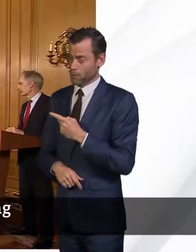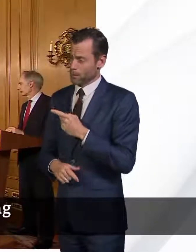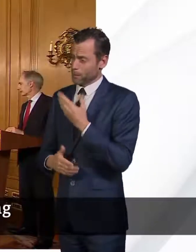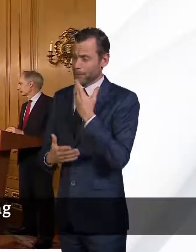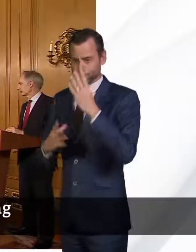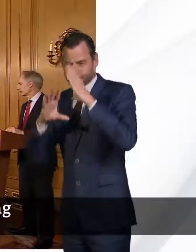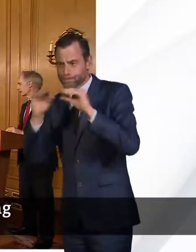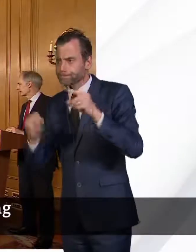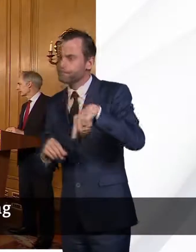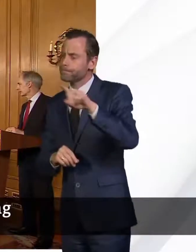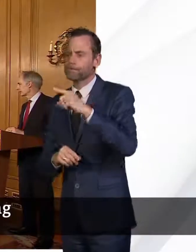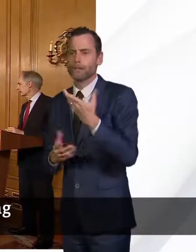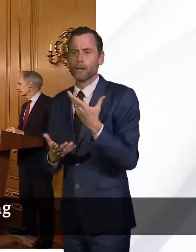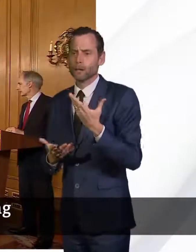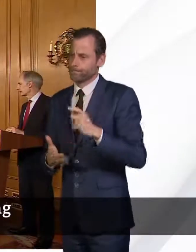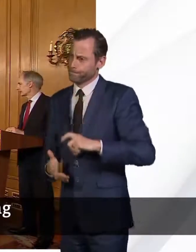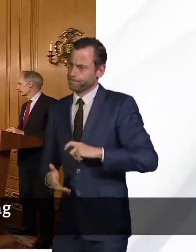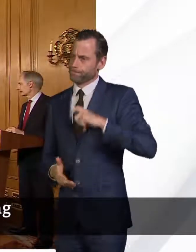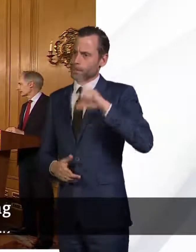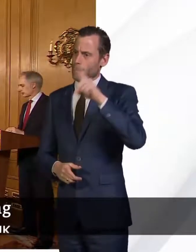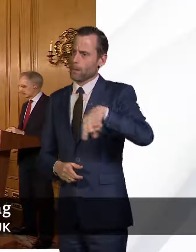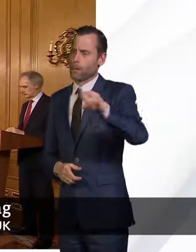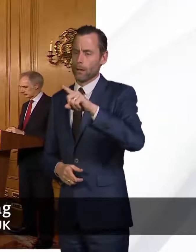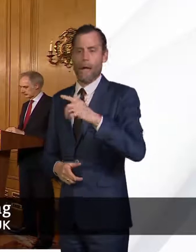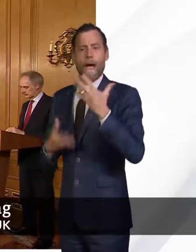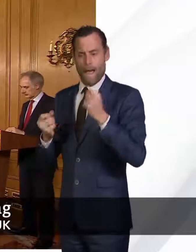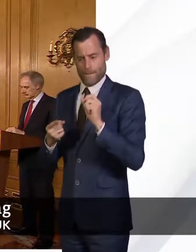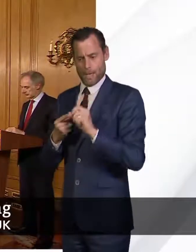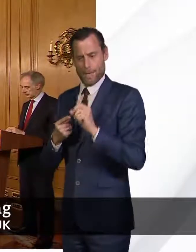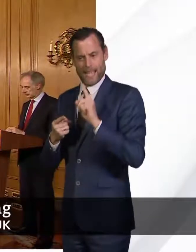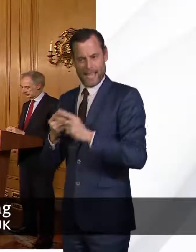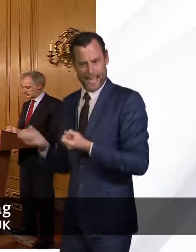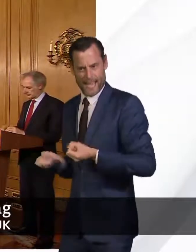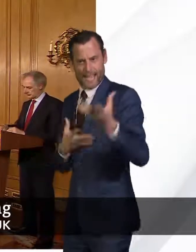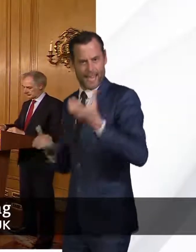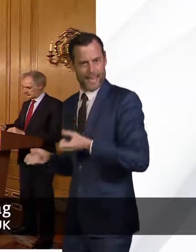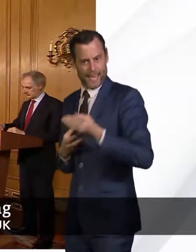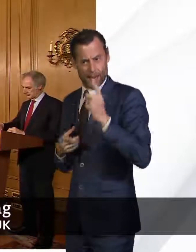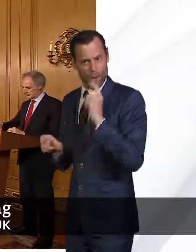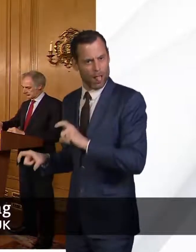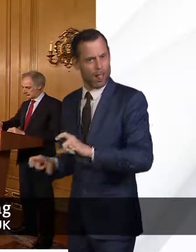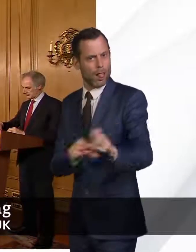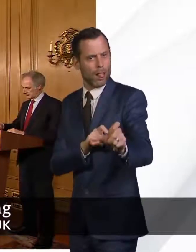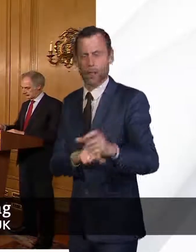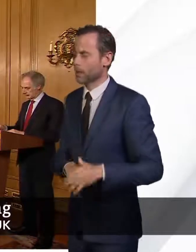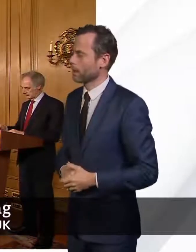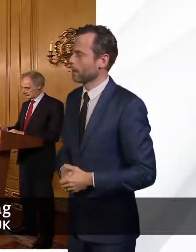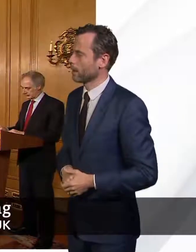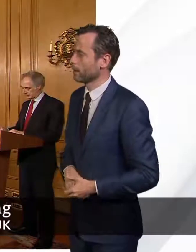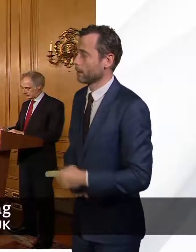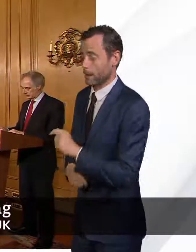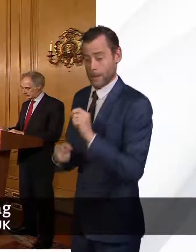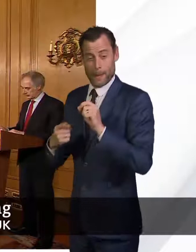you, Hugh. The issue of PPE is incredibly important, and making sure that there are the supplies